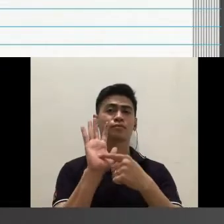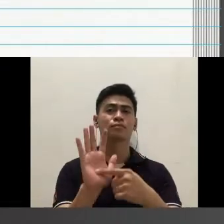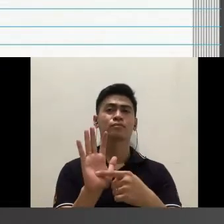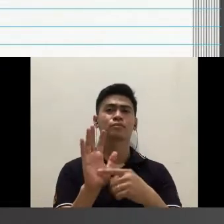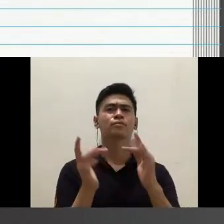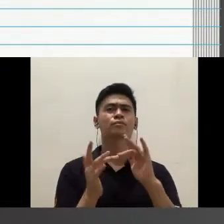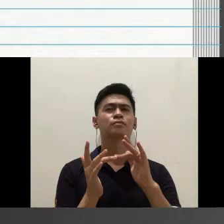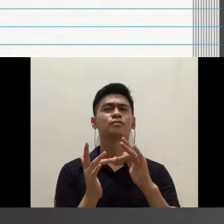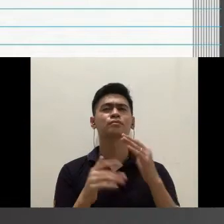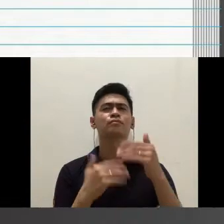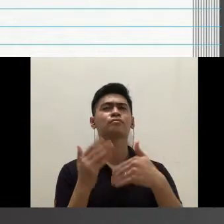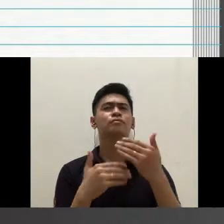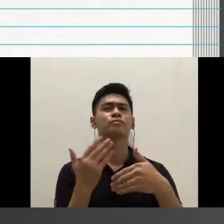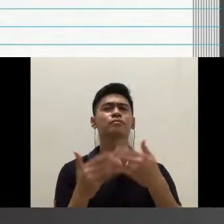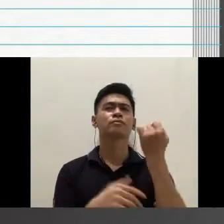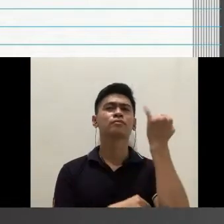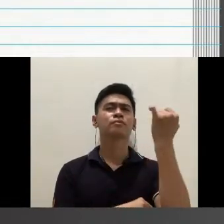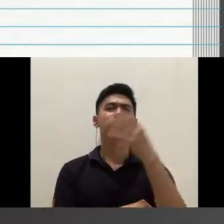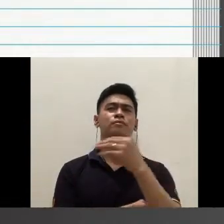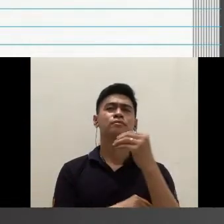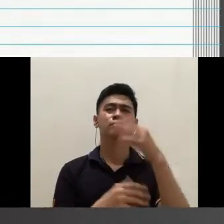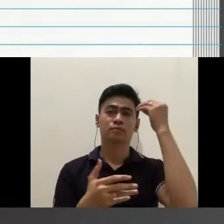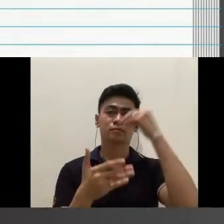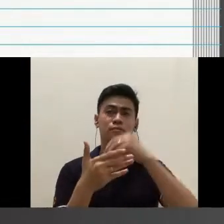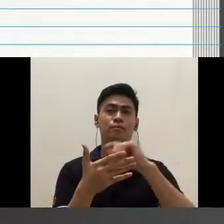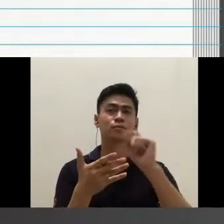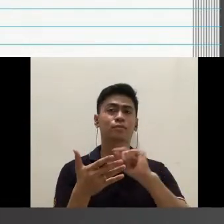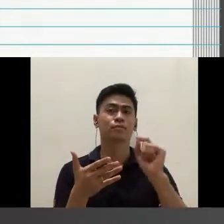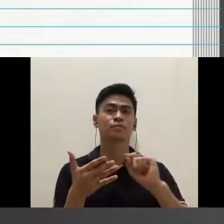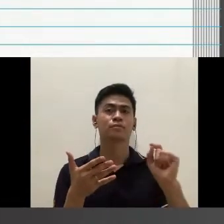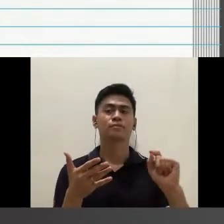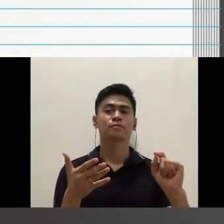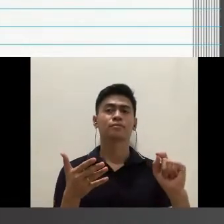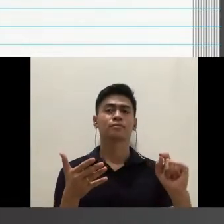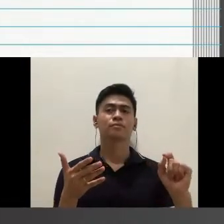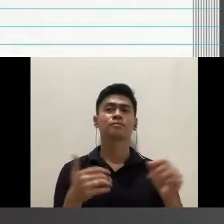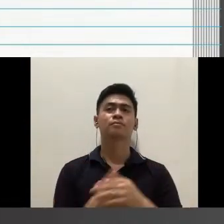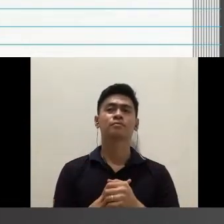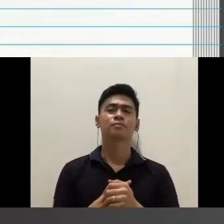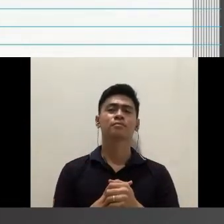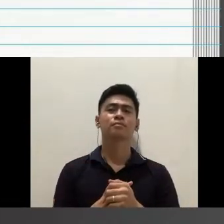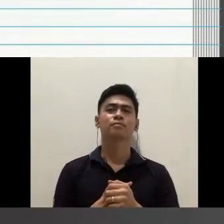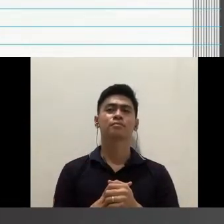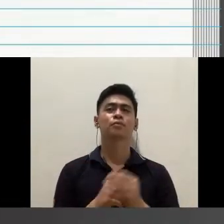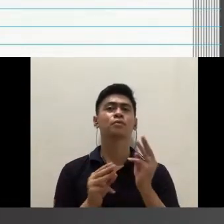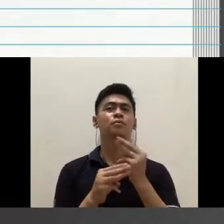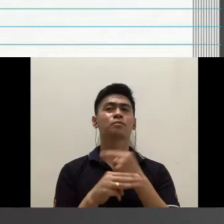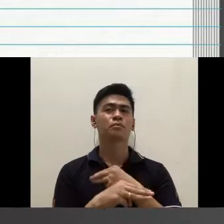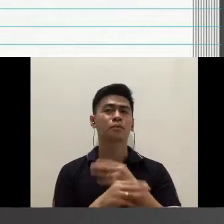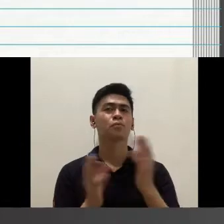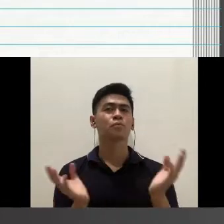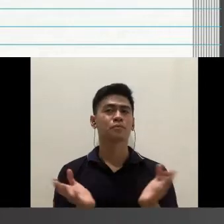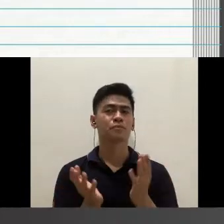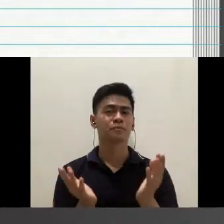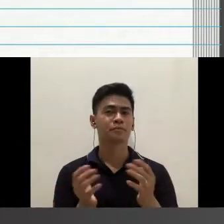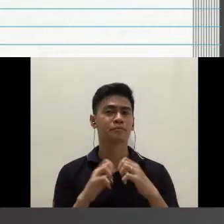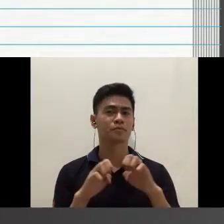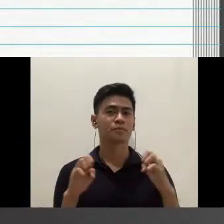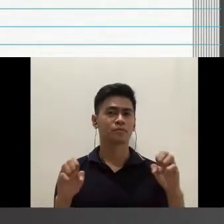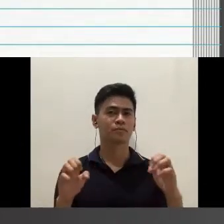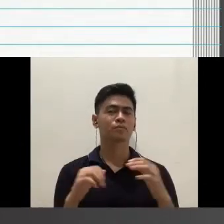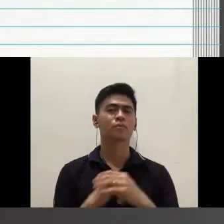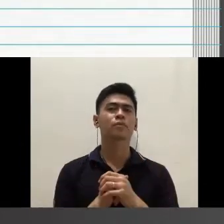you build your argument. Yes, argument. There is an argument in persuasive